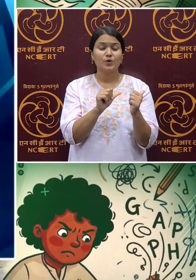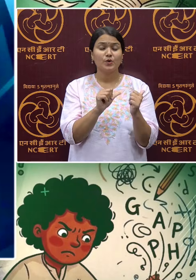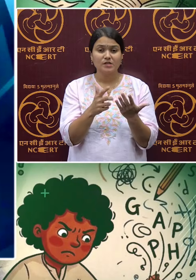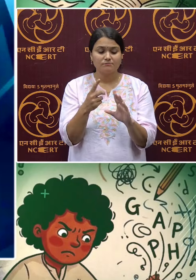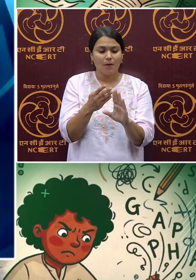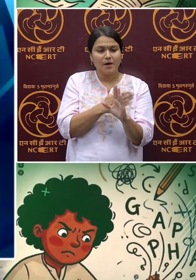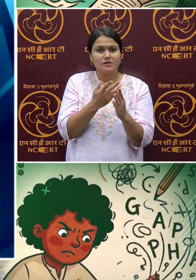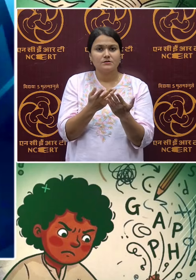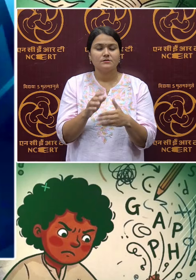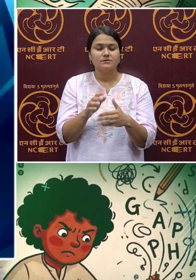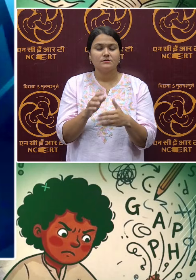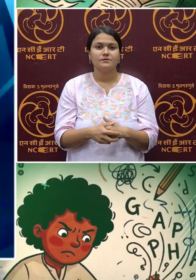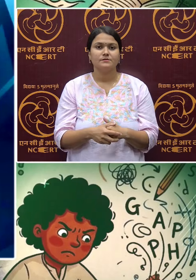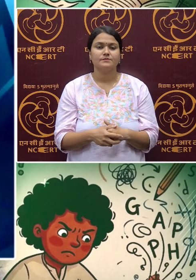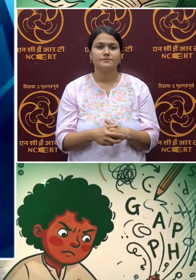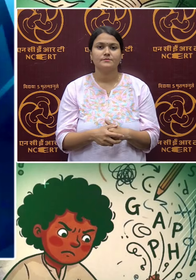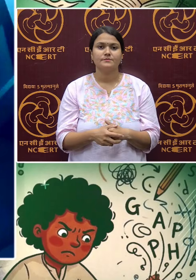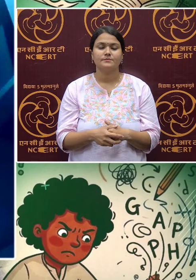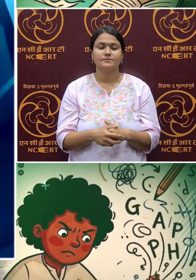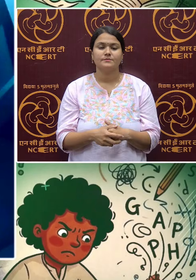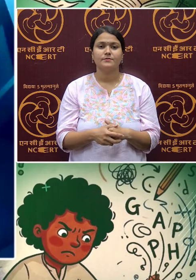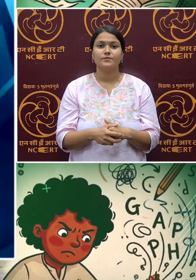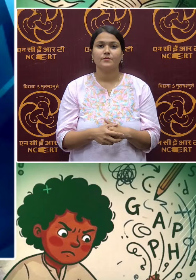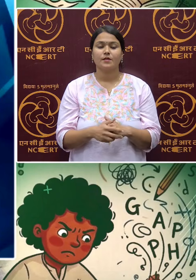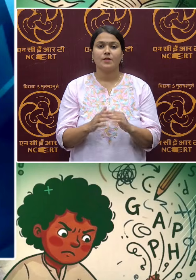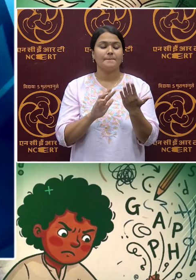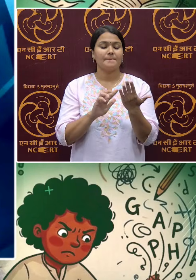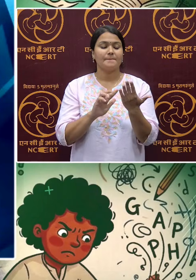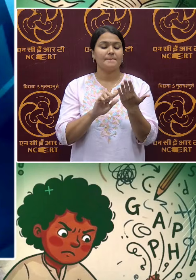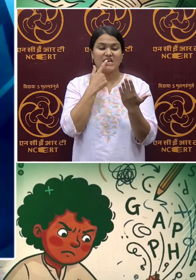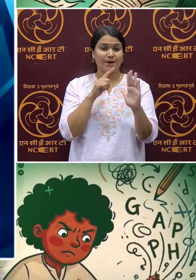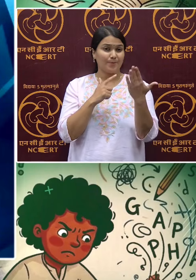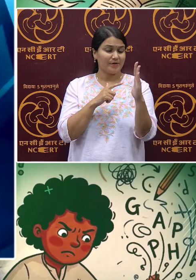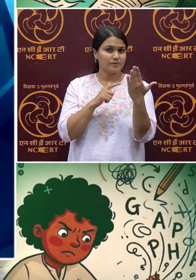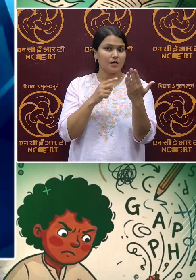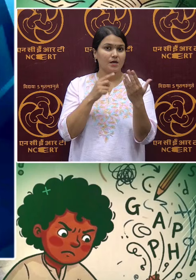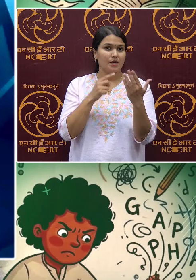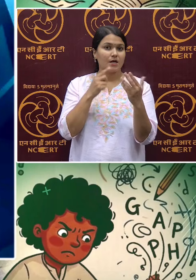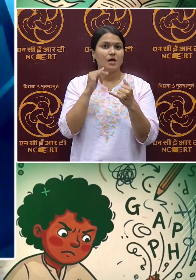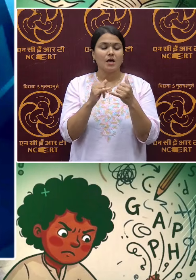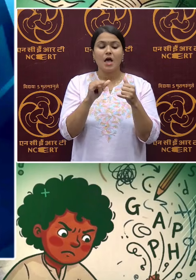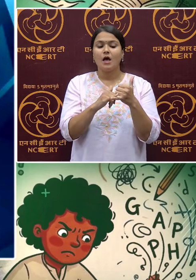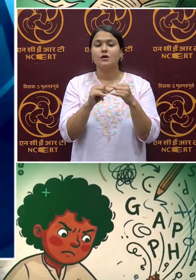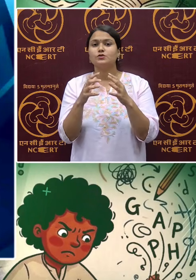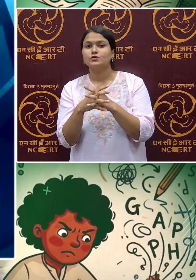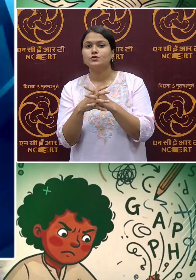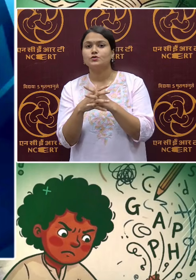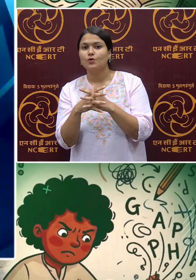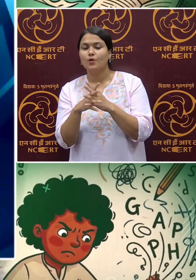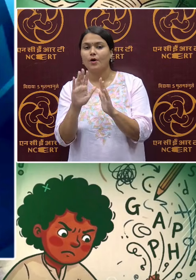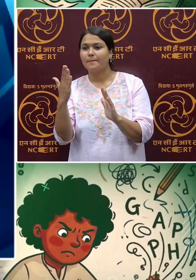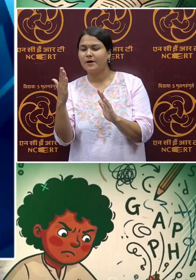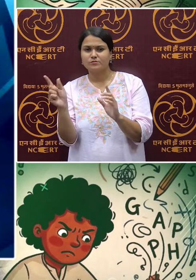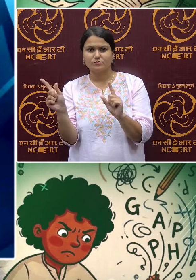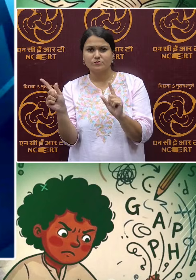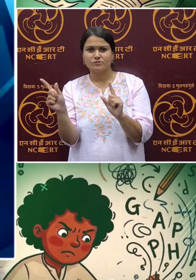Reversal is BD reverse. Mirror imaging is the child says saw, but the text would be was.